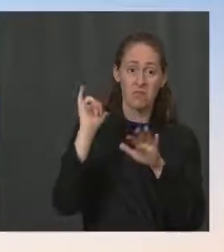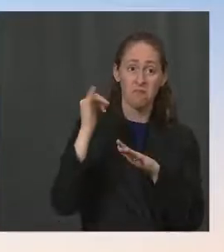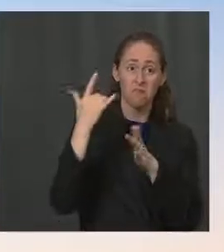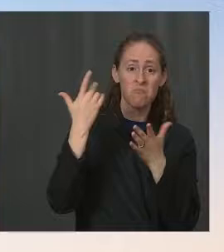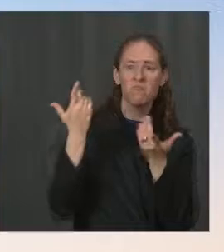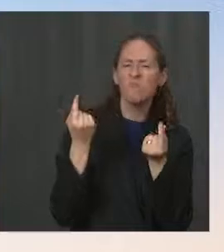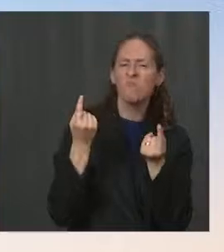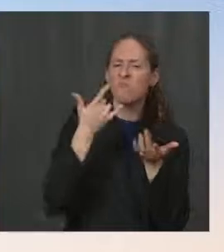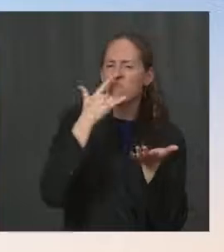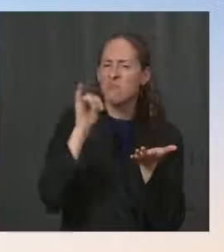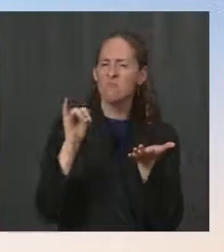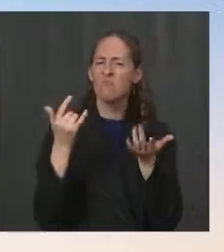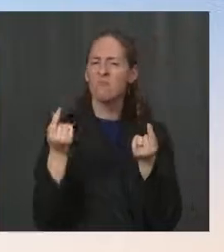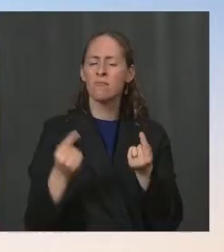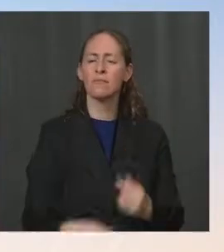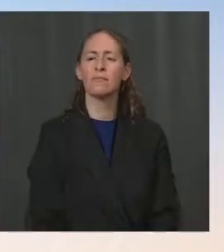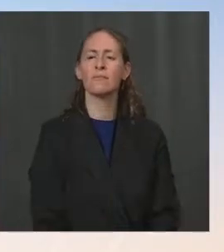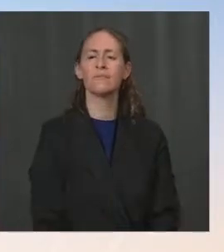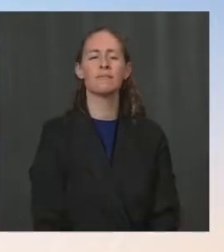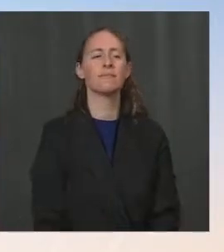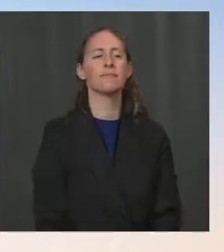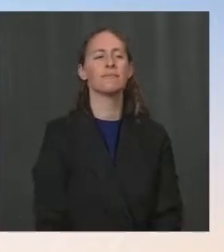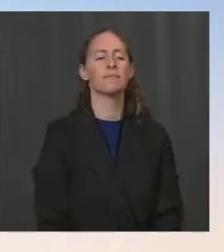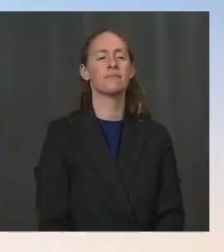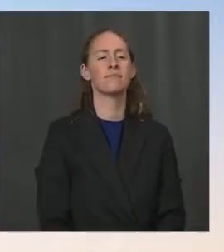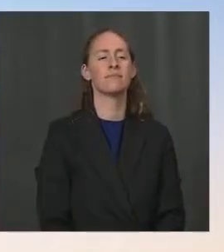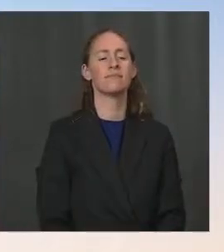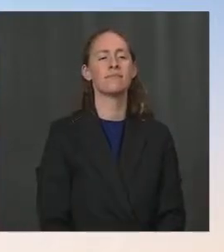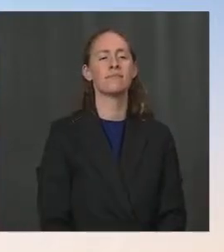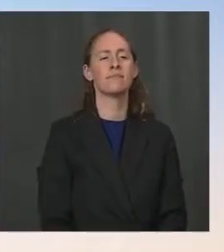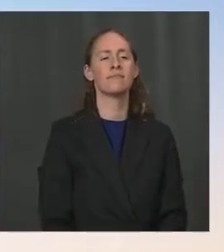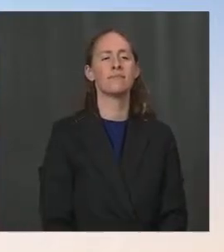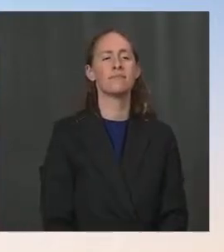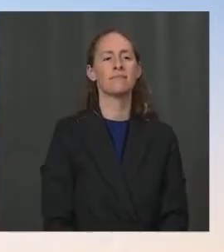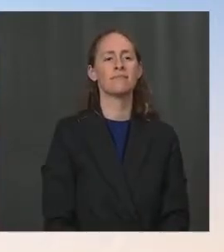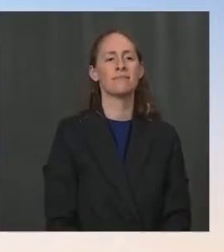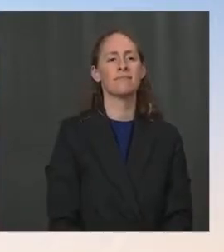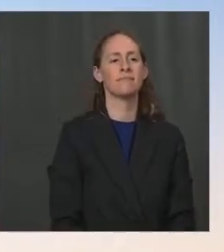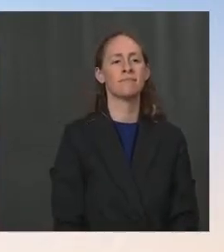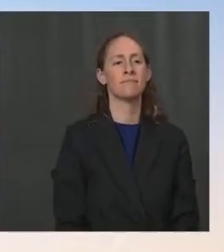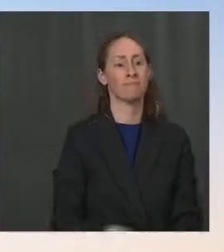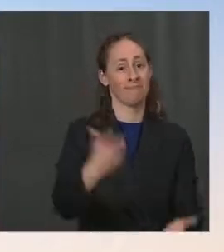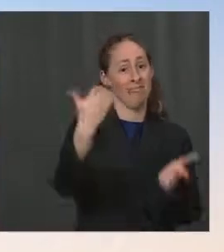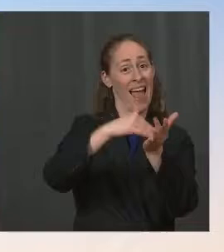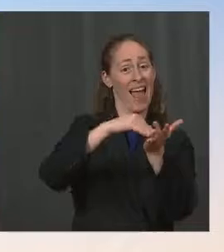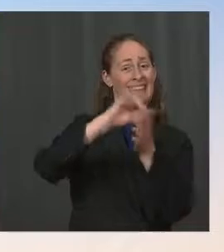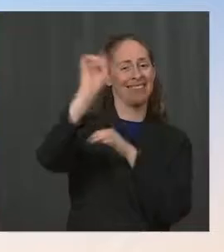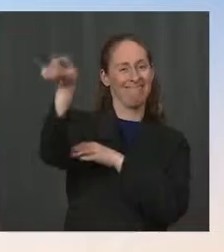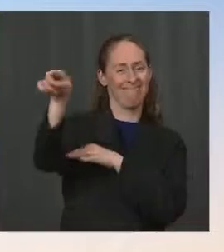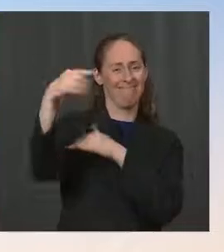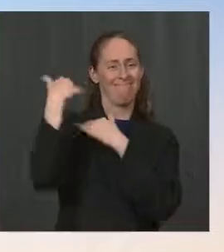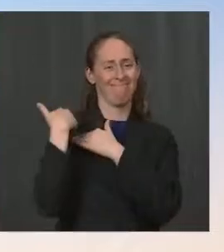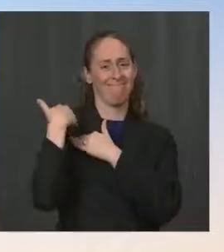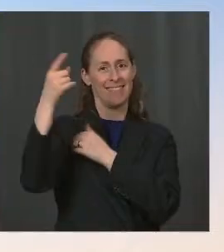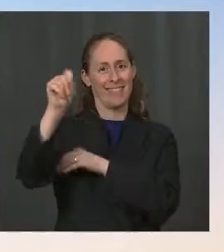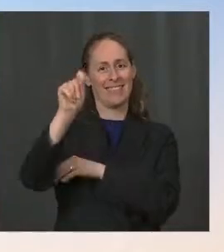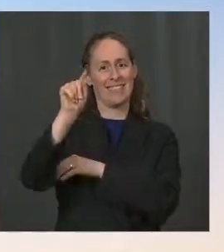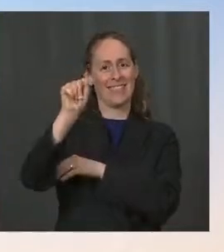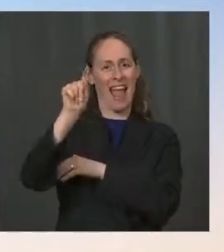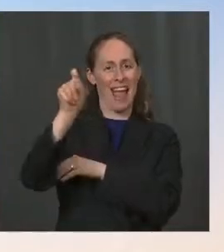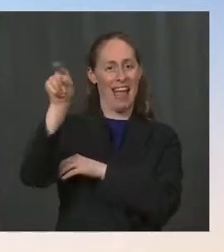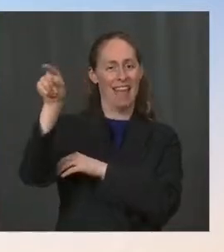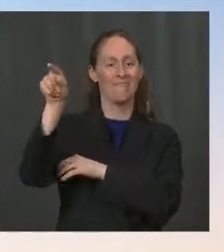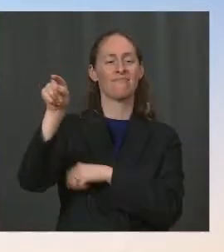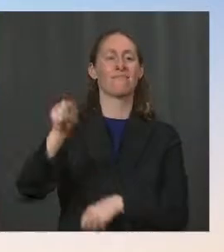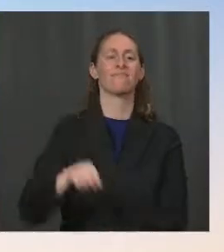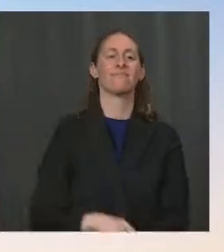Well, again, this would be an effort that would be overseen underneath the leadership of the Secretary of State and the State Department. It will be necessary